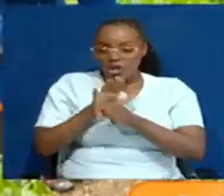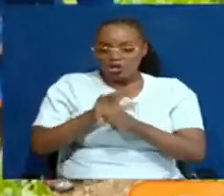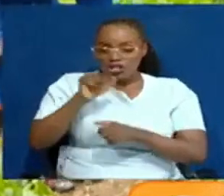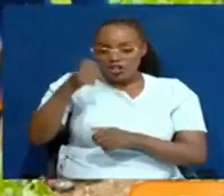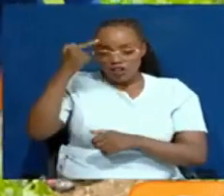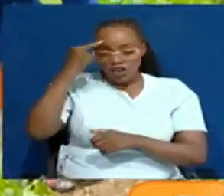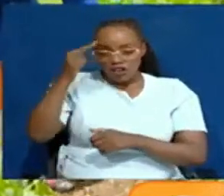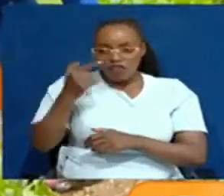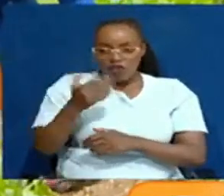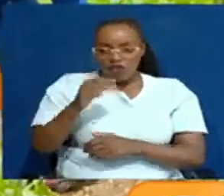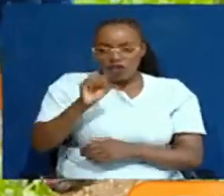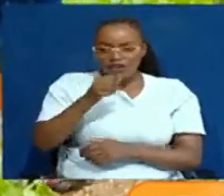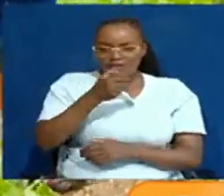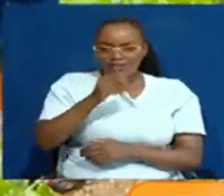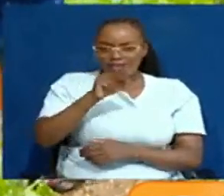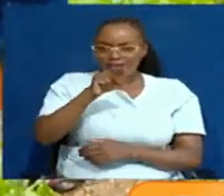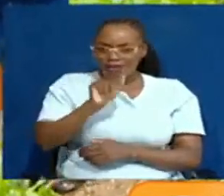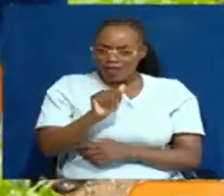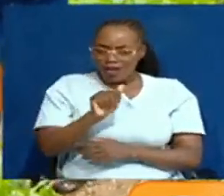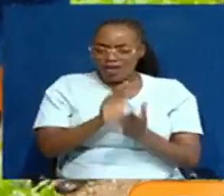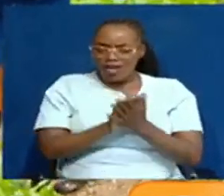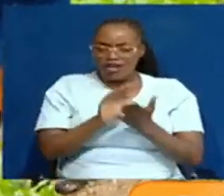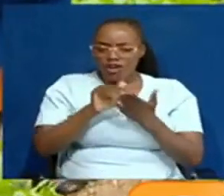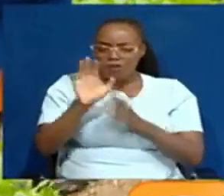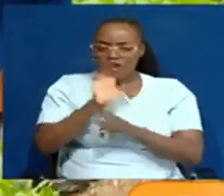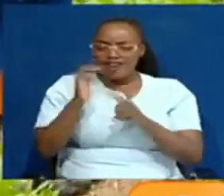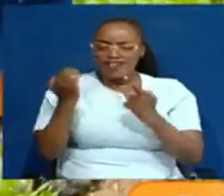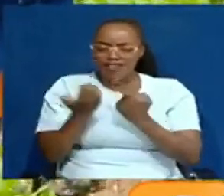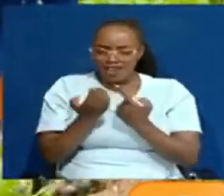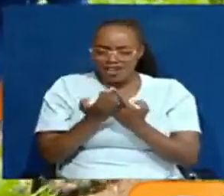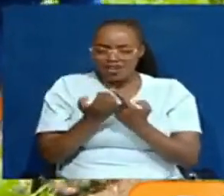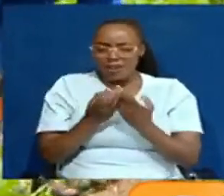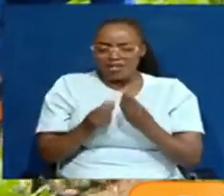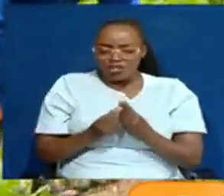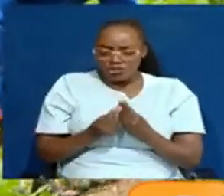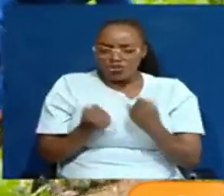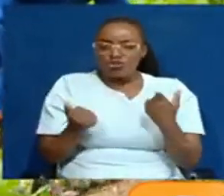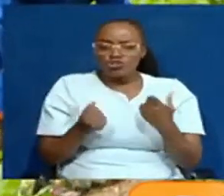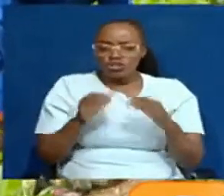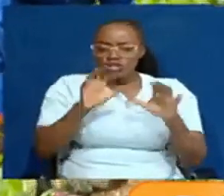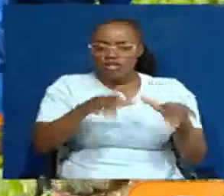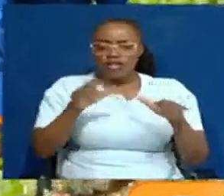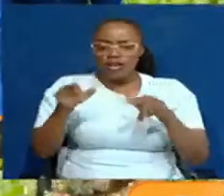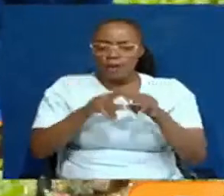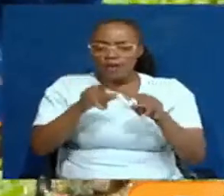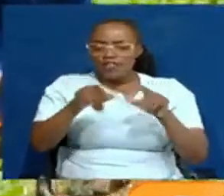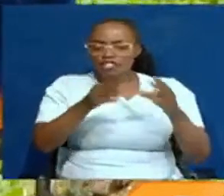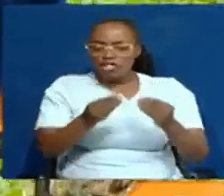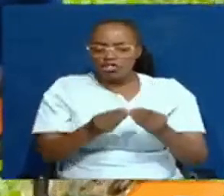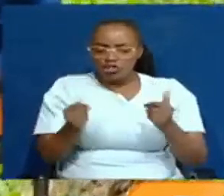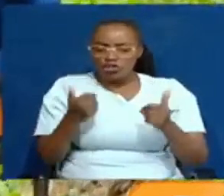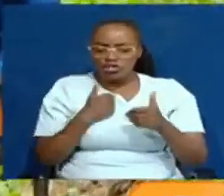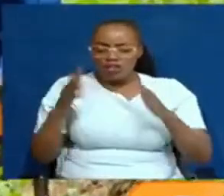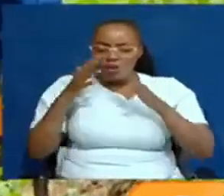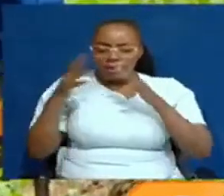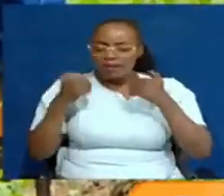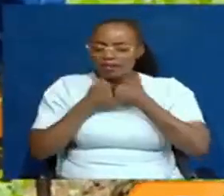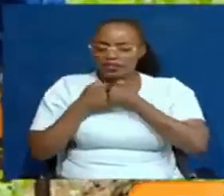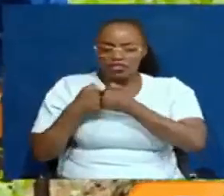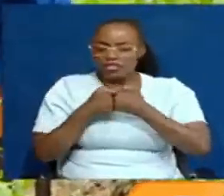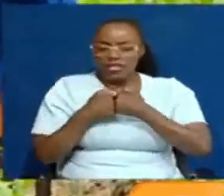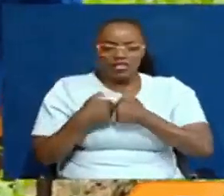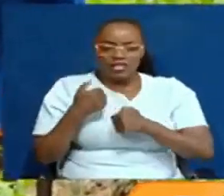for safer and more environmentally friendly solutions in agriculture. But these solutions face a myriad of